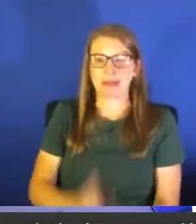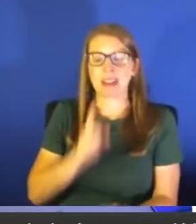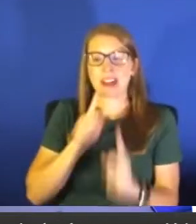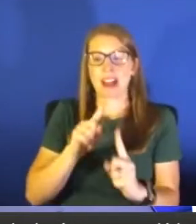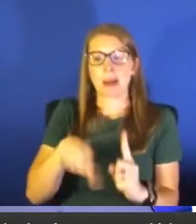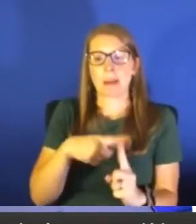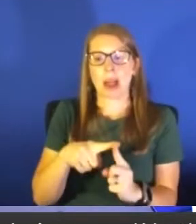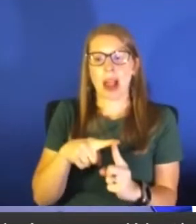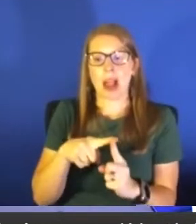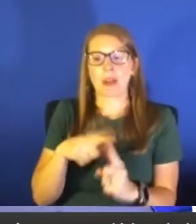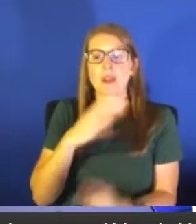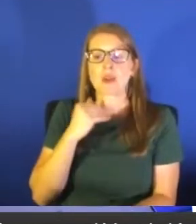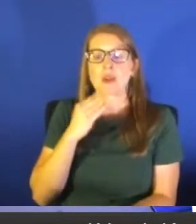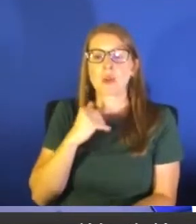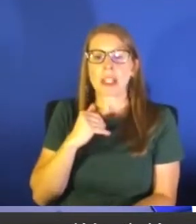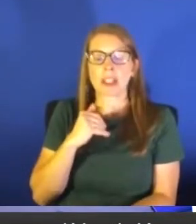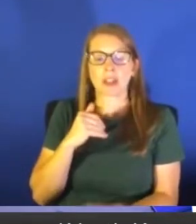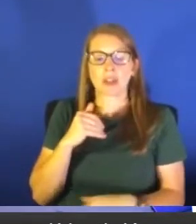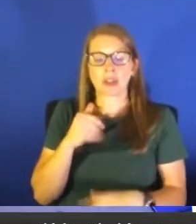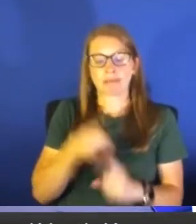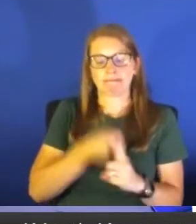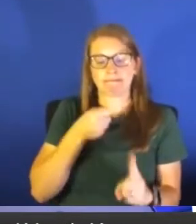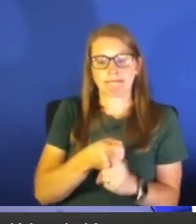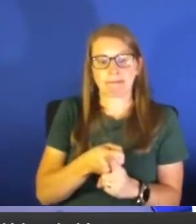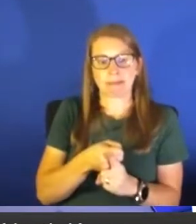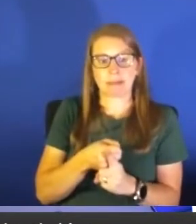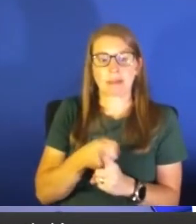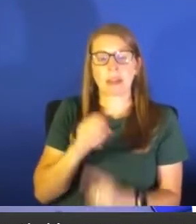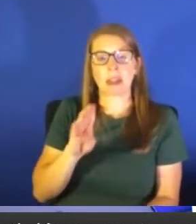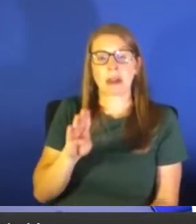impact sweeteners have on the liver and the body. With us is Dr. Ryan